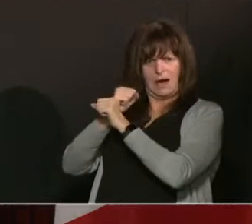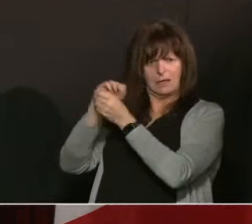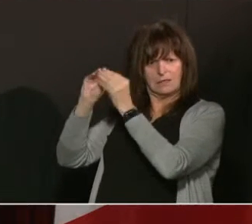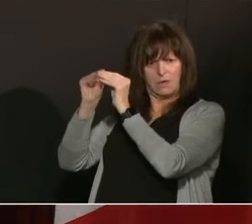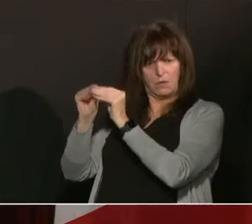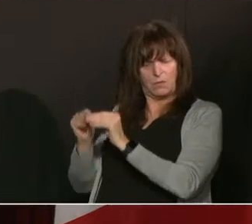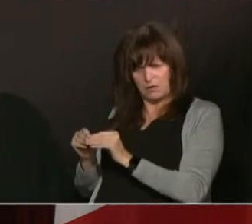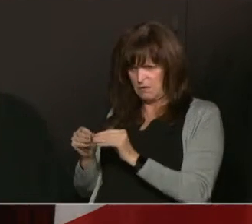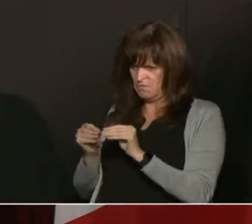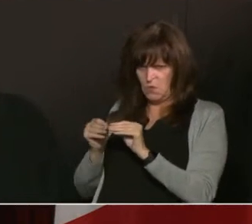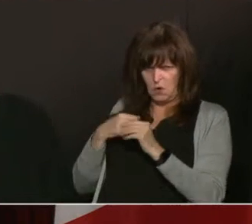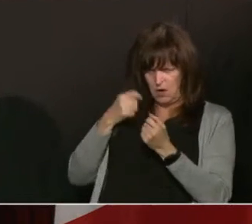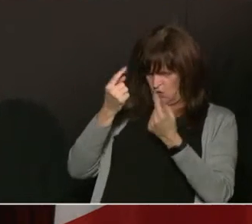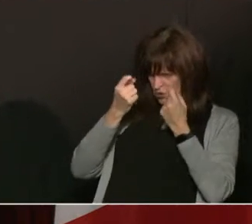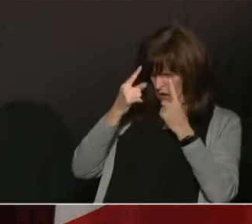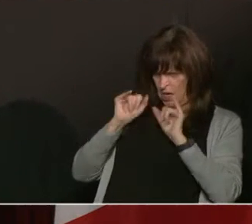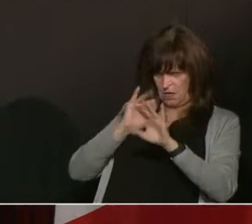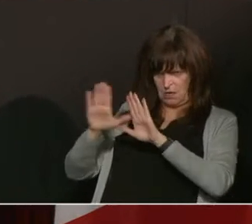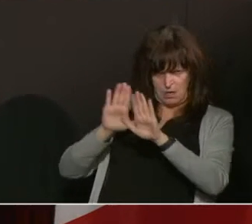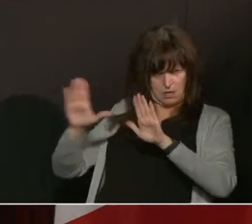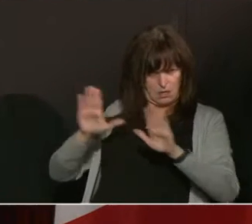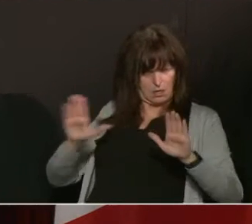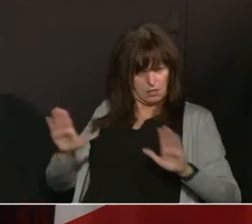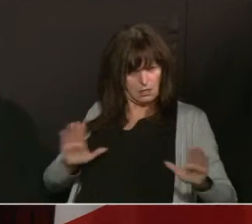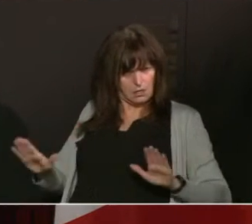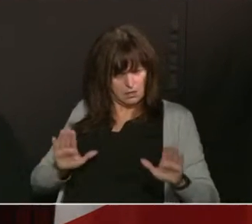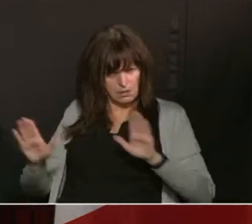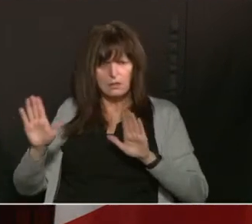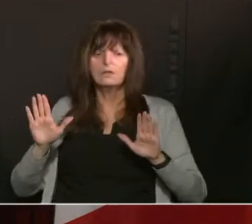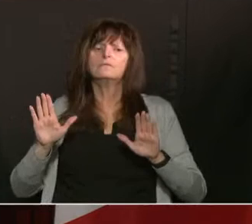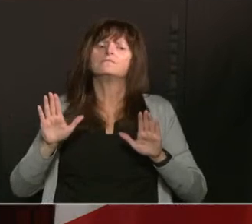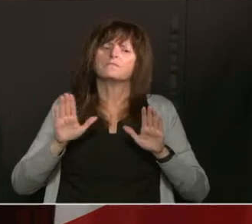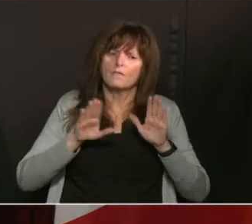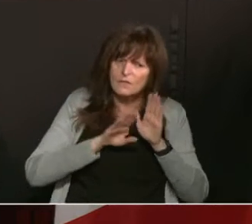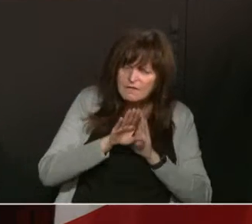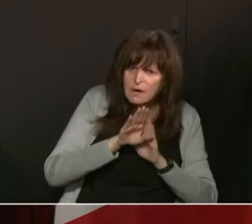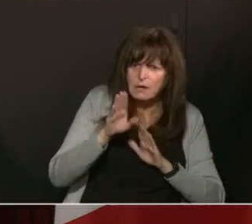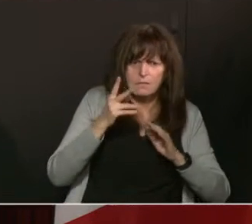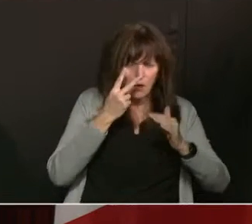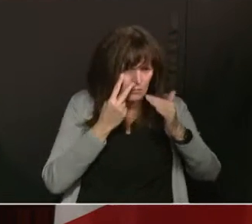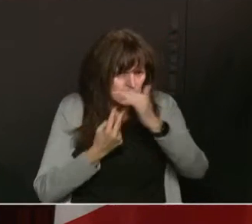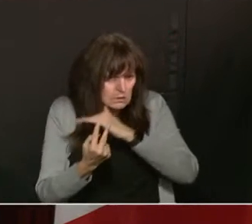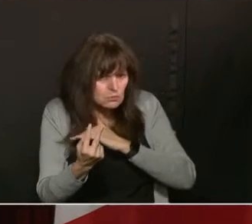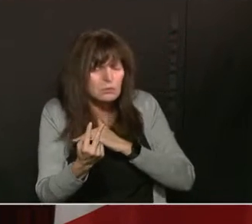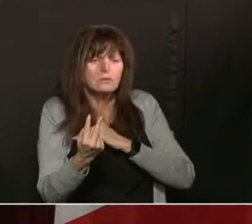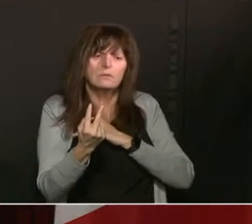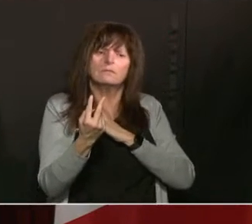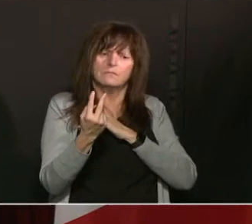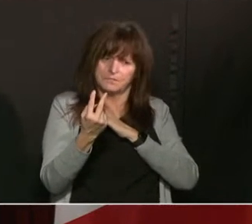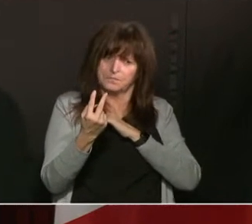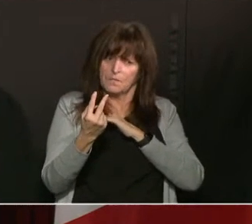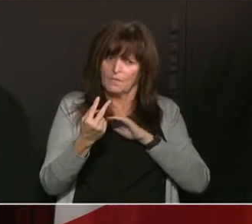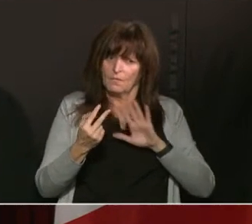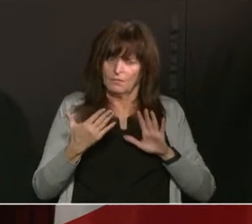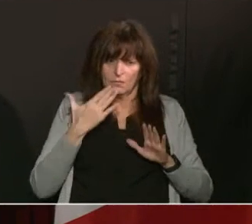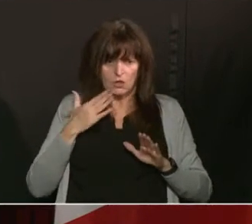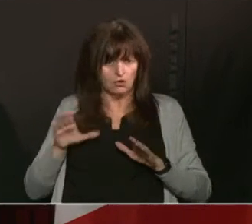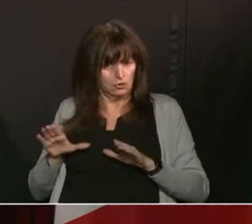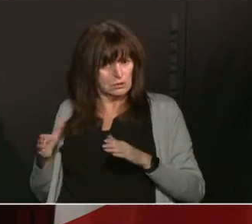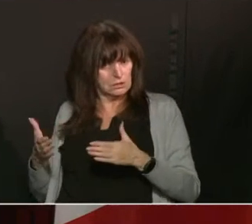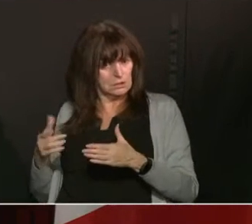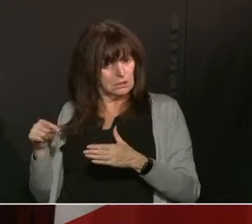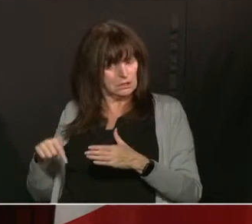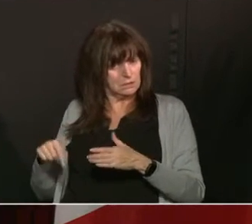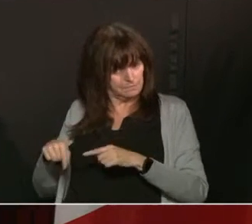on the healthcare system and monitor those trends. And we've got a very good team that are monitoring this data both